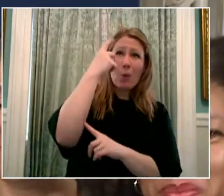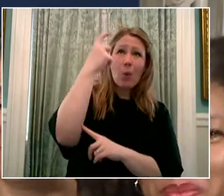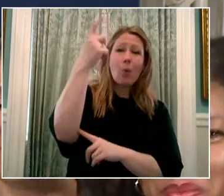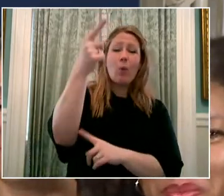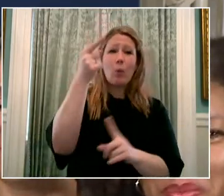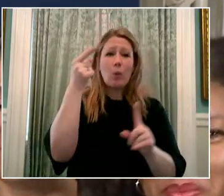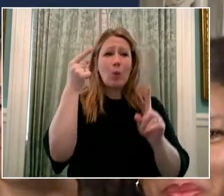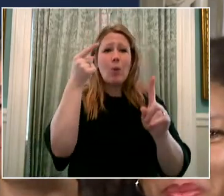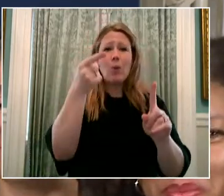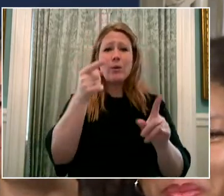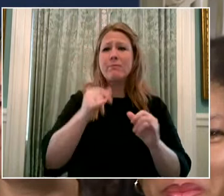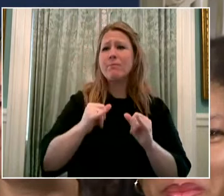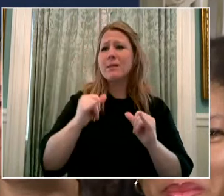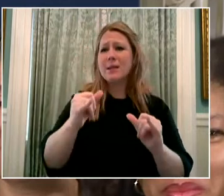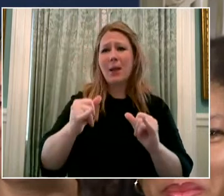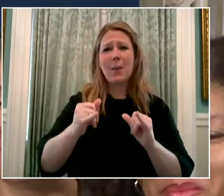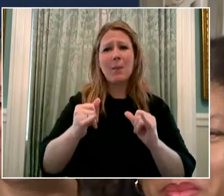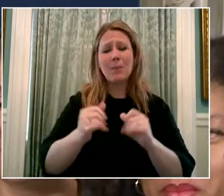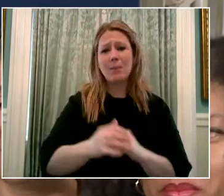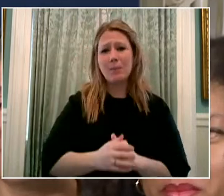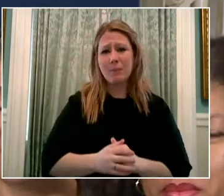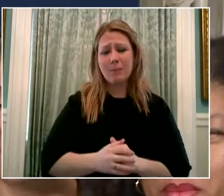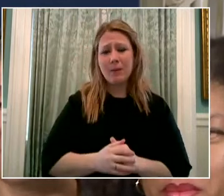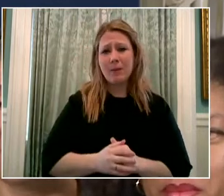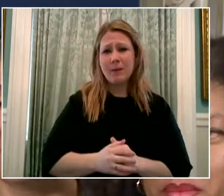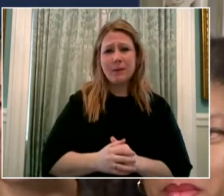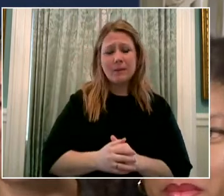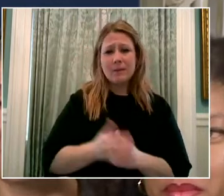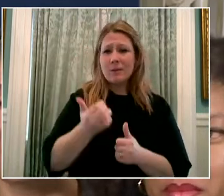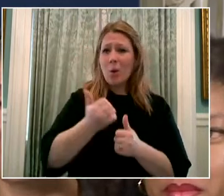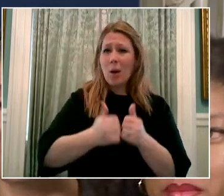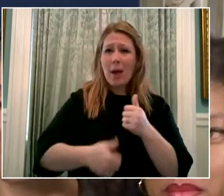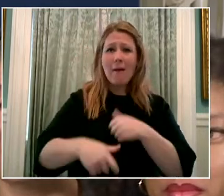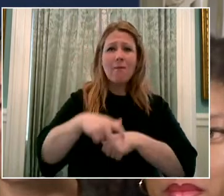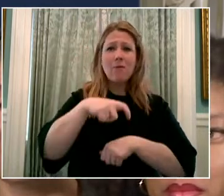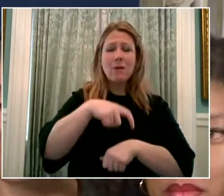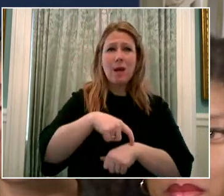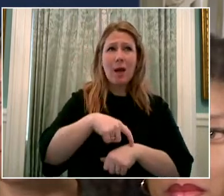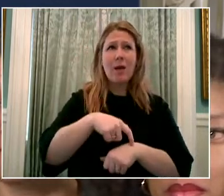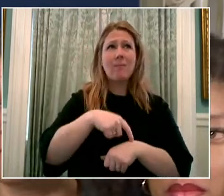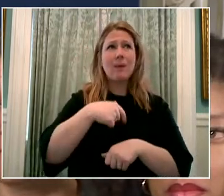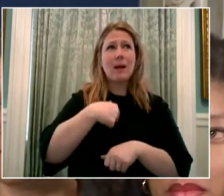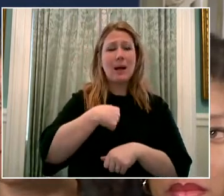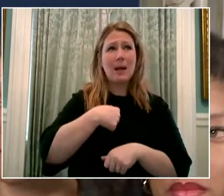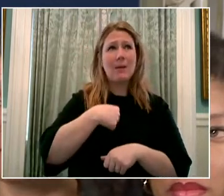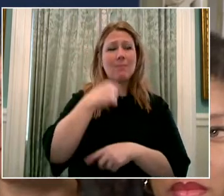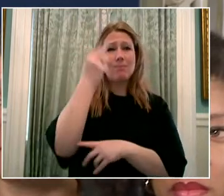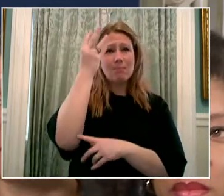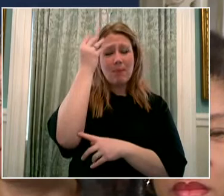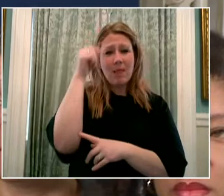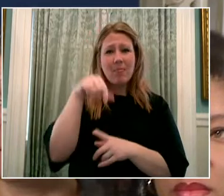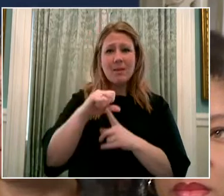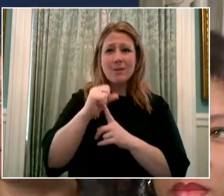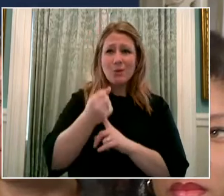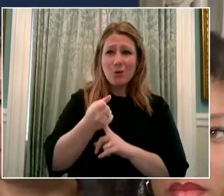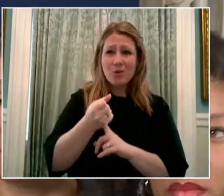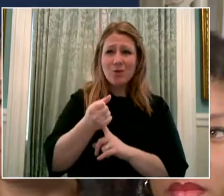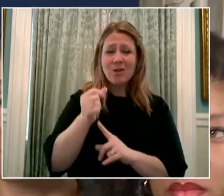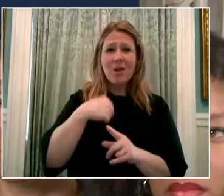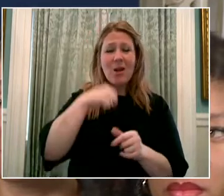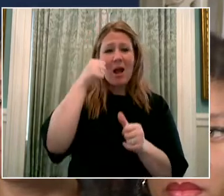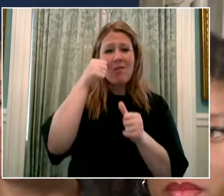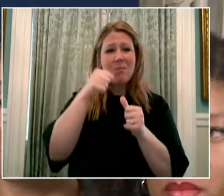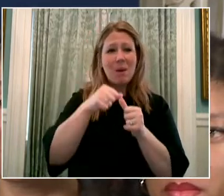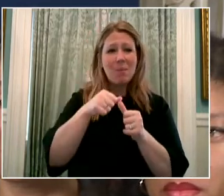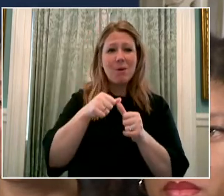Every time I go through this, I reflect on the first time I heard Commissioner Castro's story, coming to